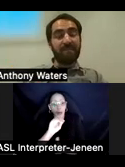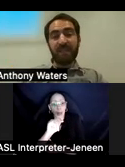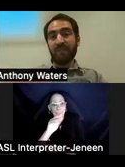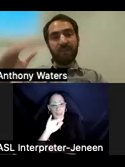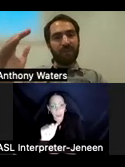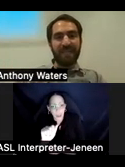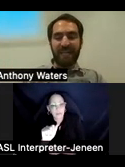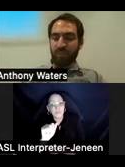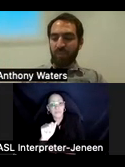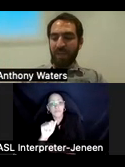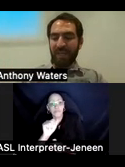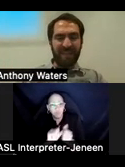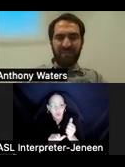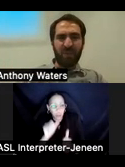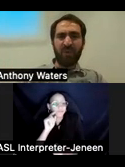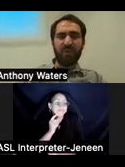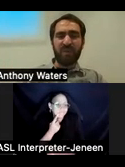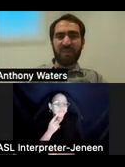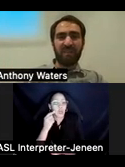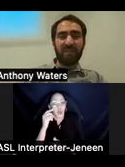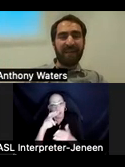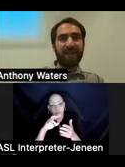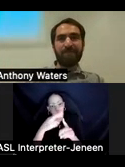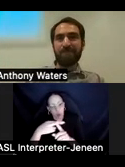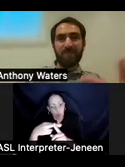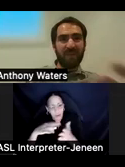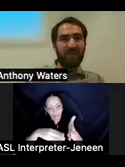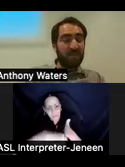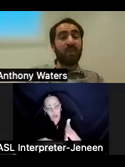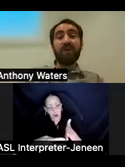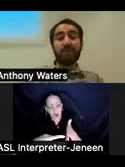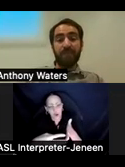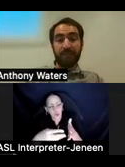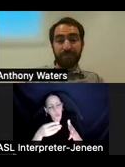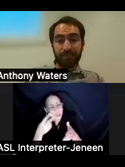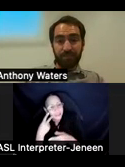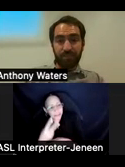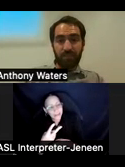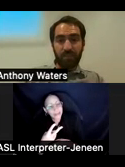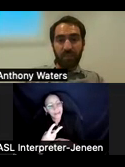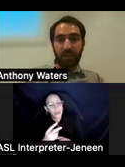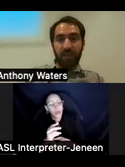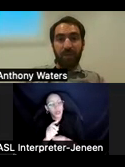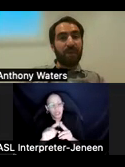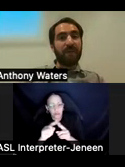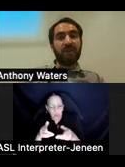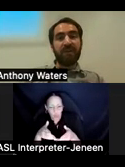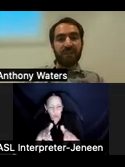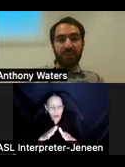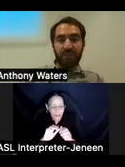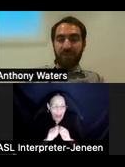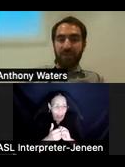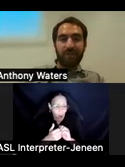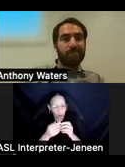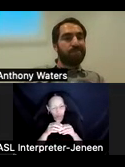this administered in a really natural way that flows so comfortably. But I would encourage